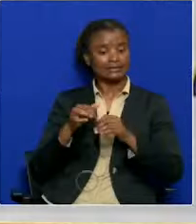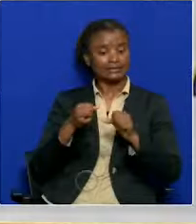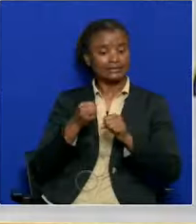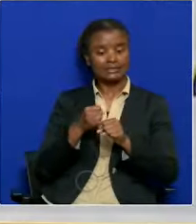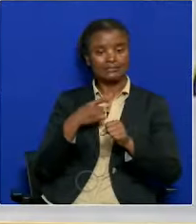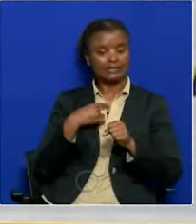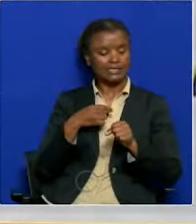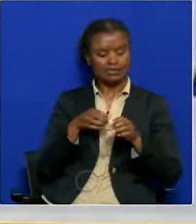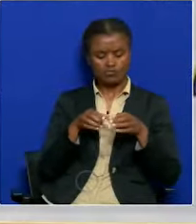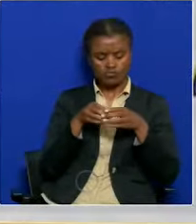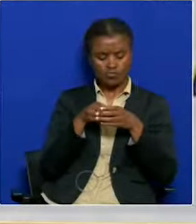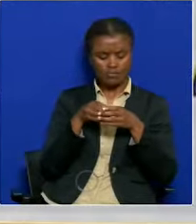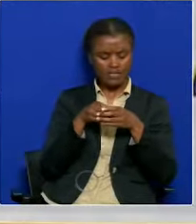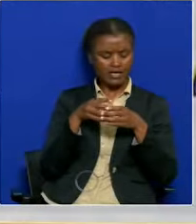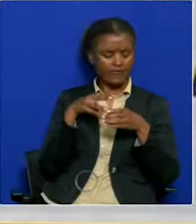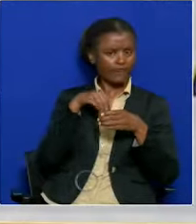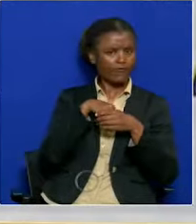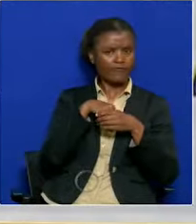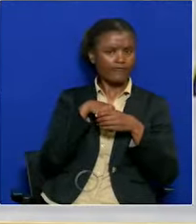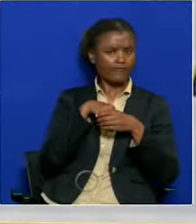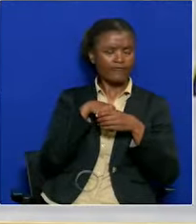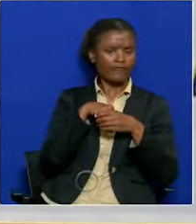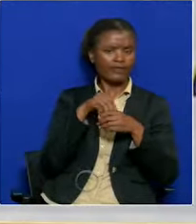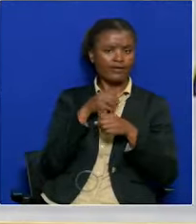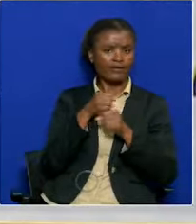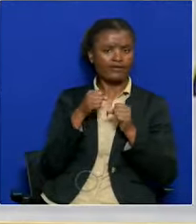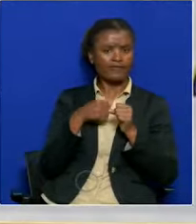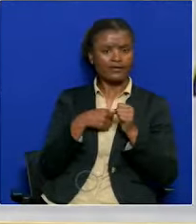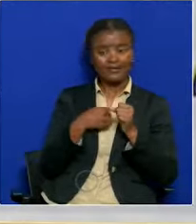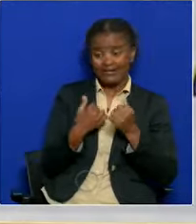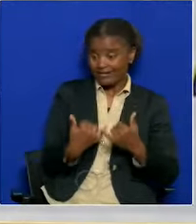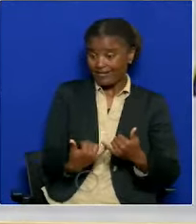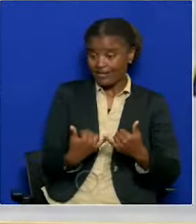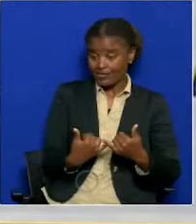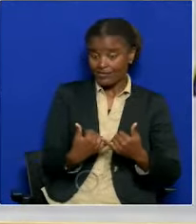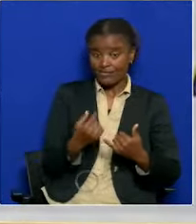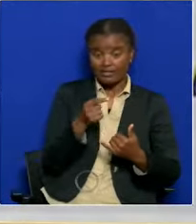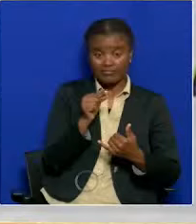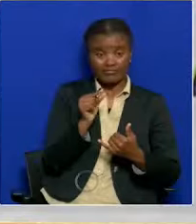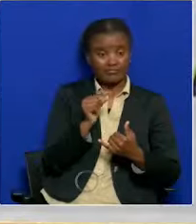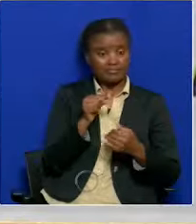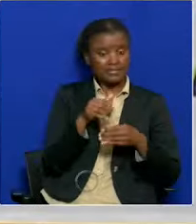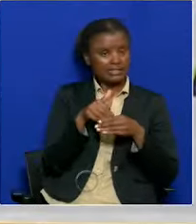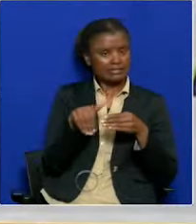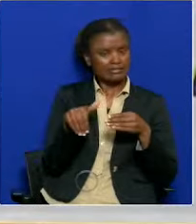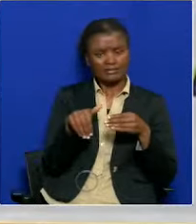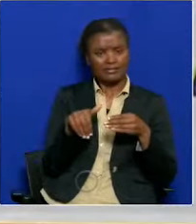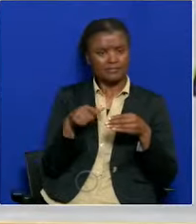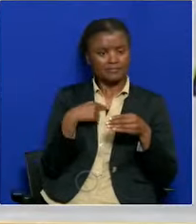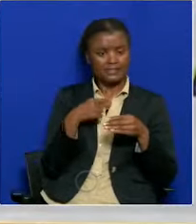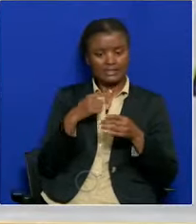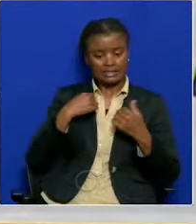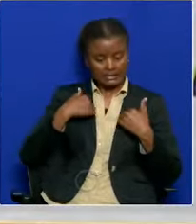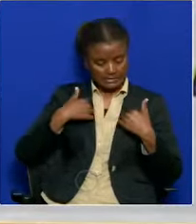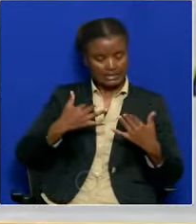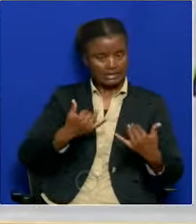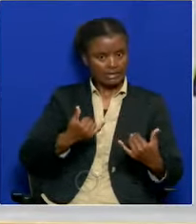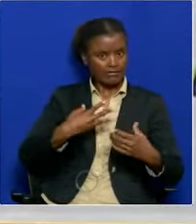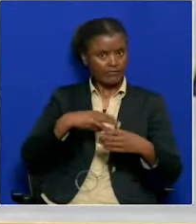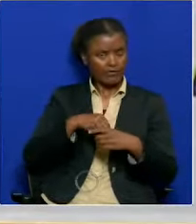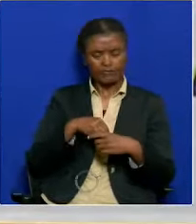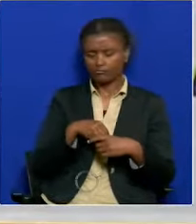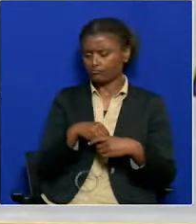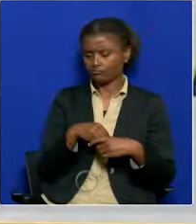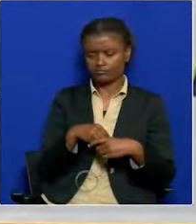will never belong to a faction now because I'm about to exit. And yeah, I send